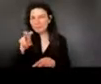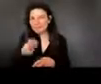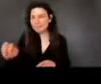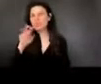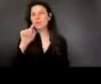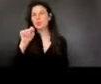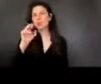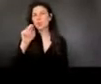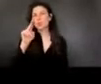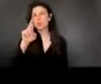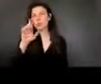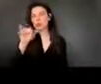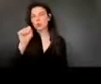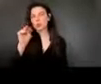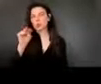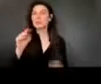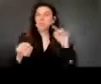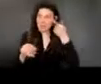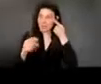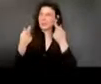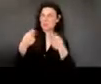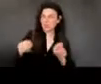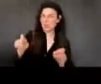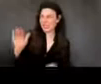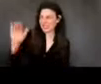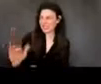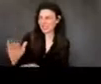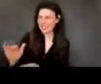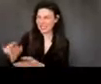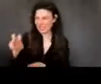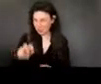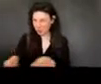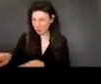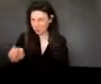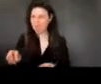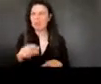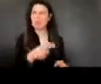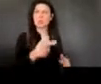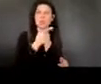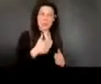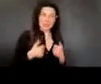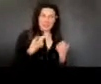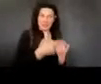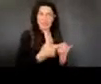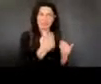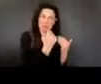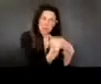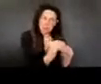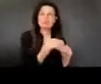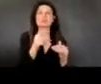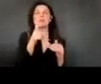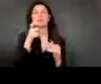to limit the restrictions on the tourists. The residents had more restrictions, tourists didn't, and so on and so forth. But I mean, with the